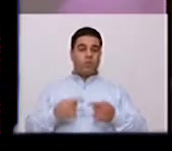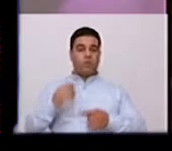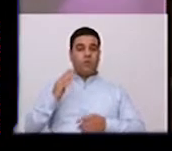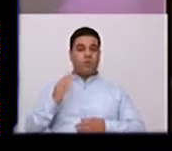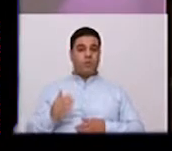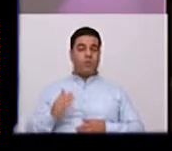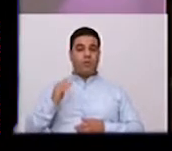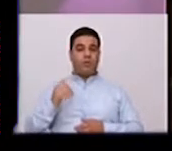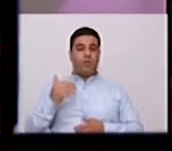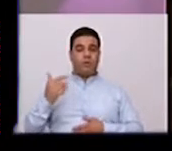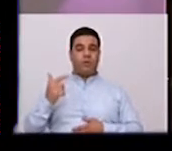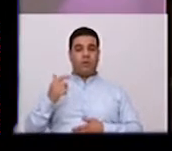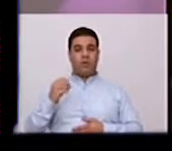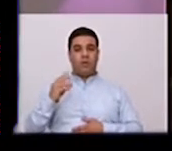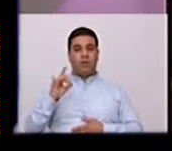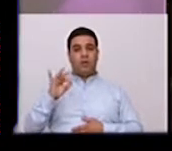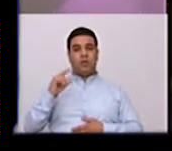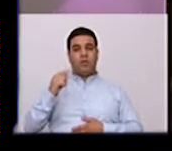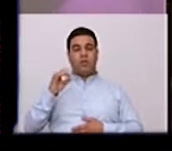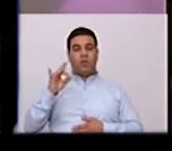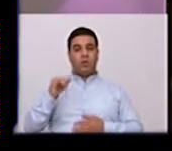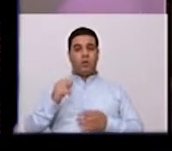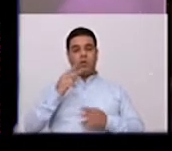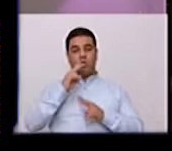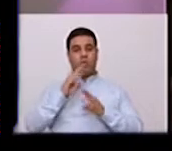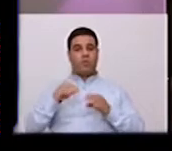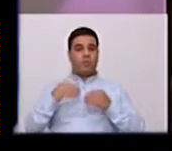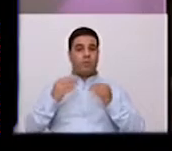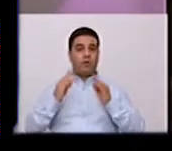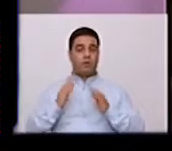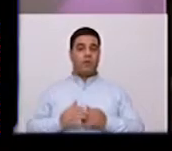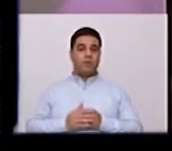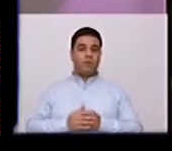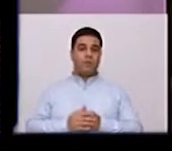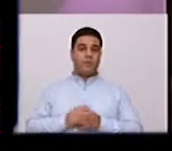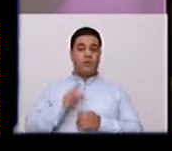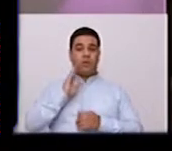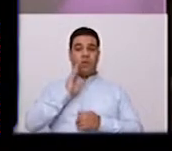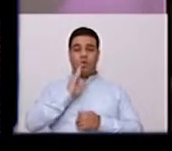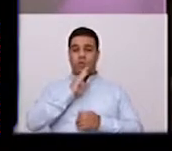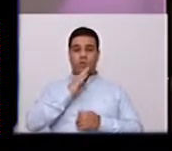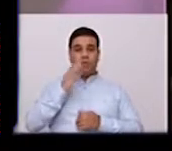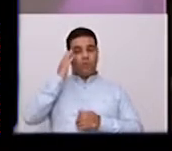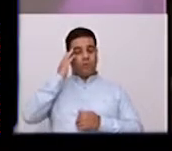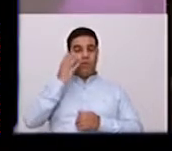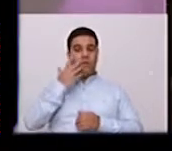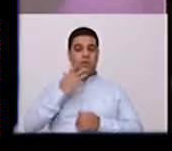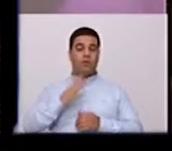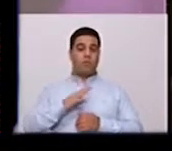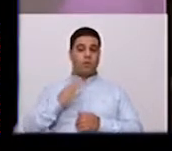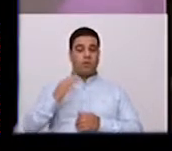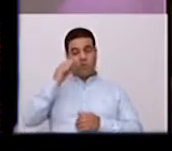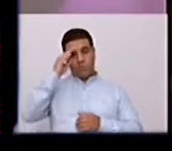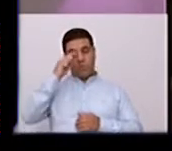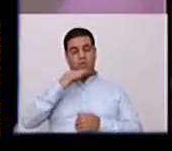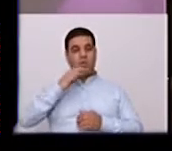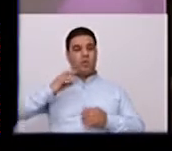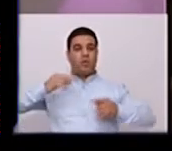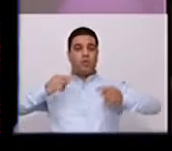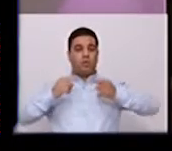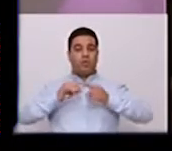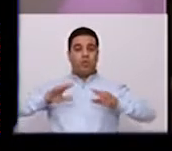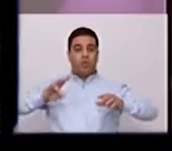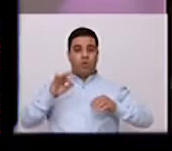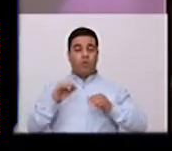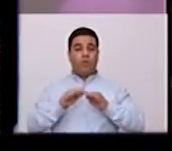bo'ladi, u getrozigotani ifodalaydi. Demak, onasi qora rangli bo'lgan, otasiniki noma'lum,